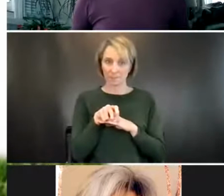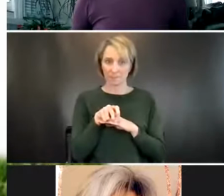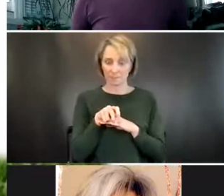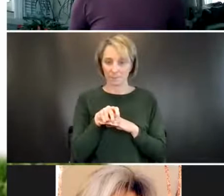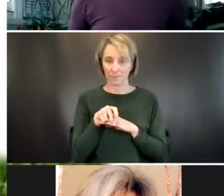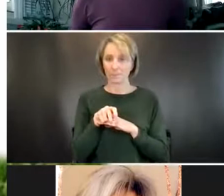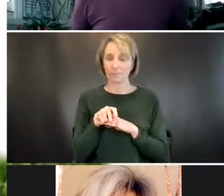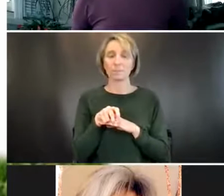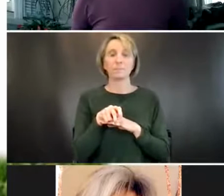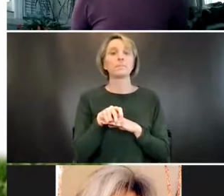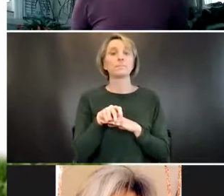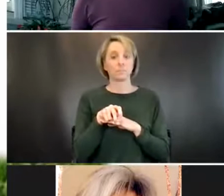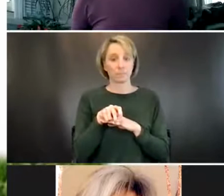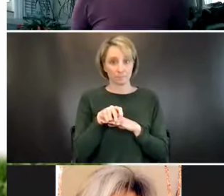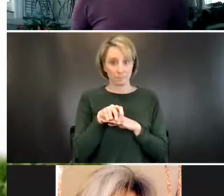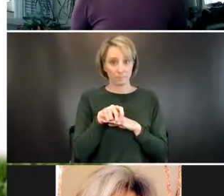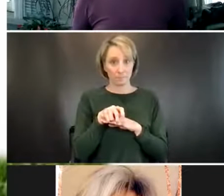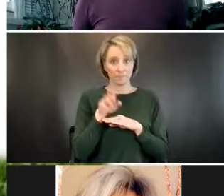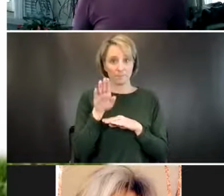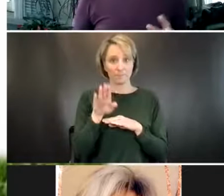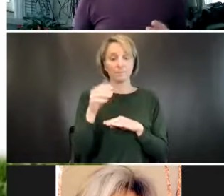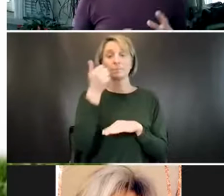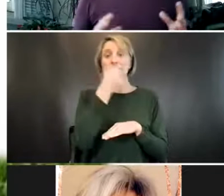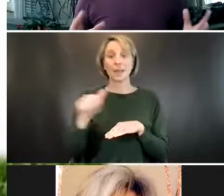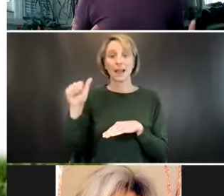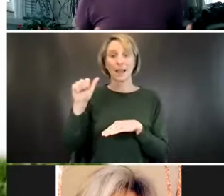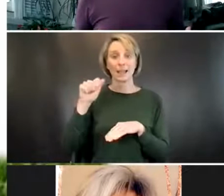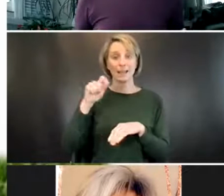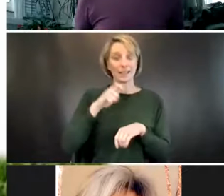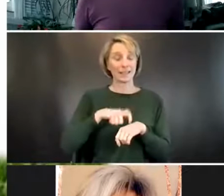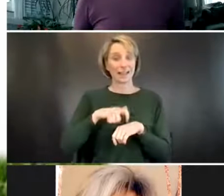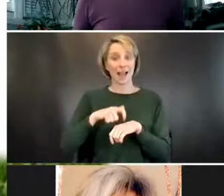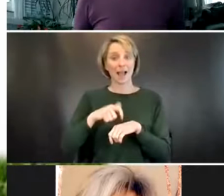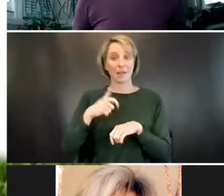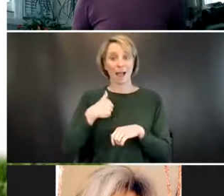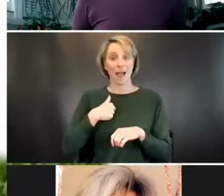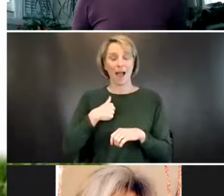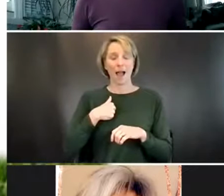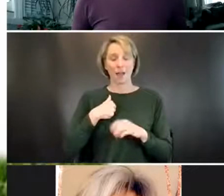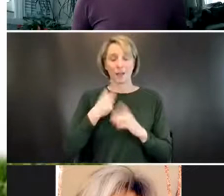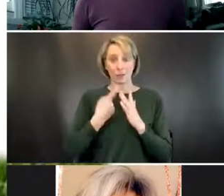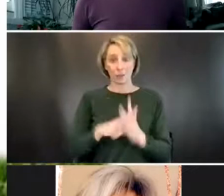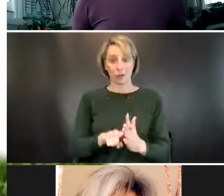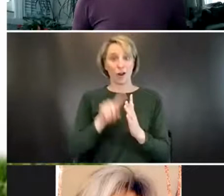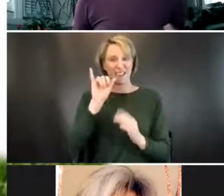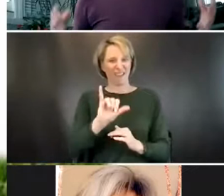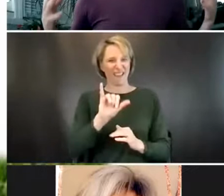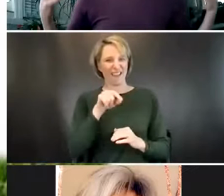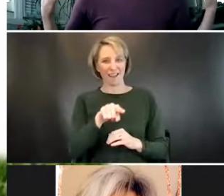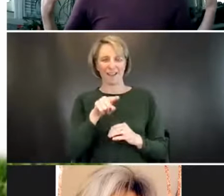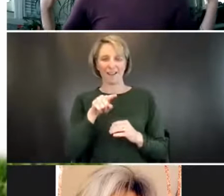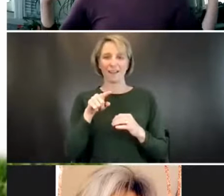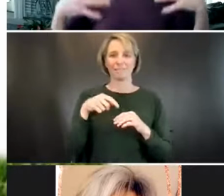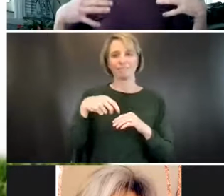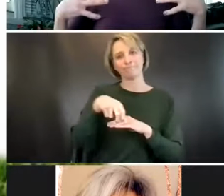And anytime I do this, I become shockingly aware of how often I am